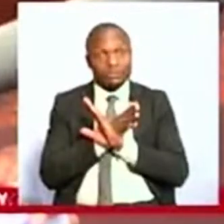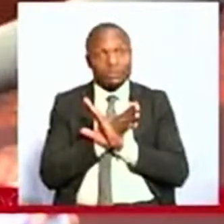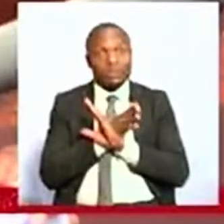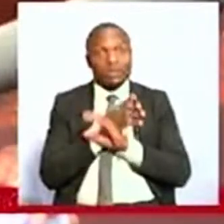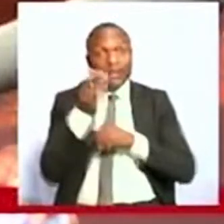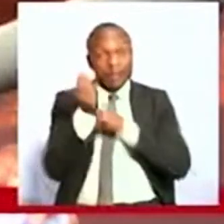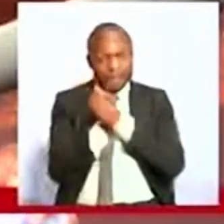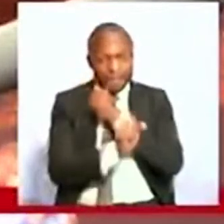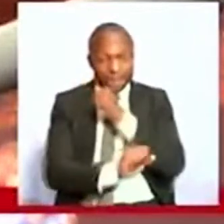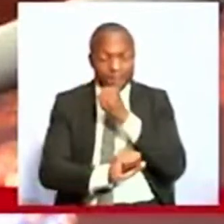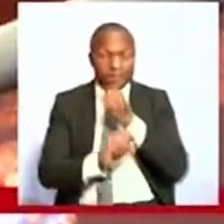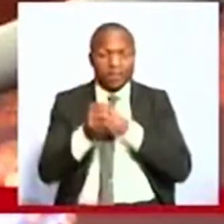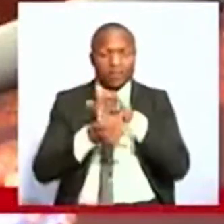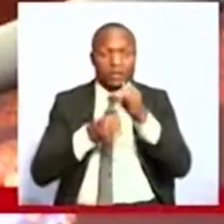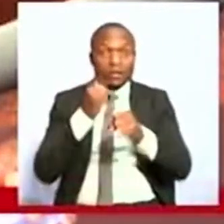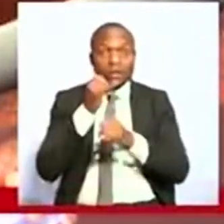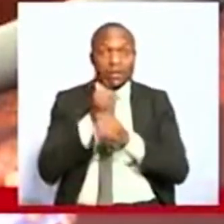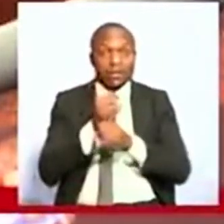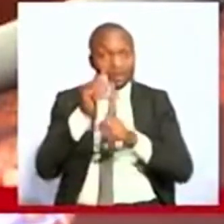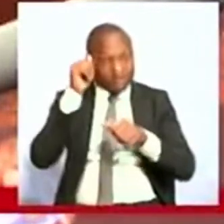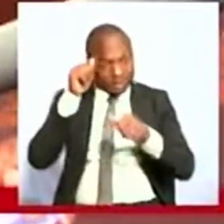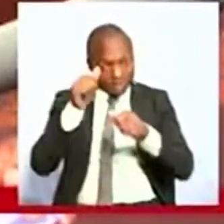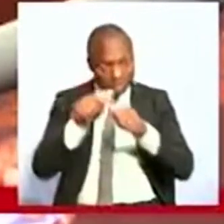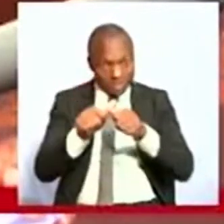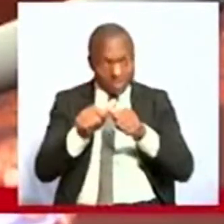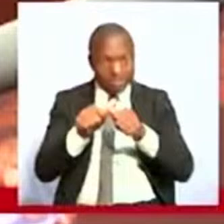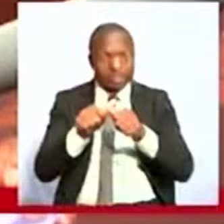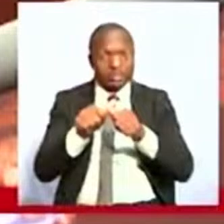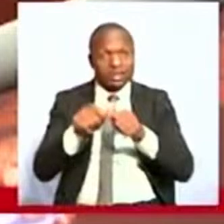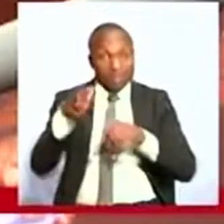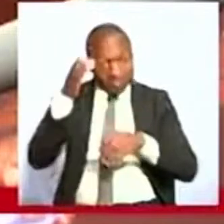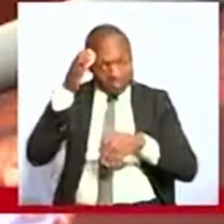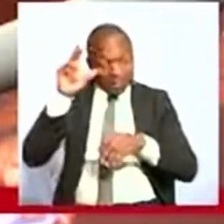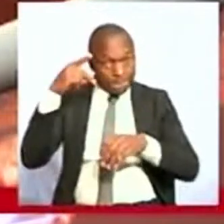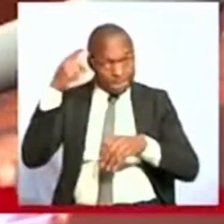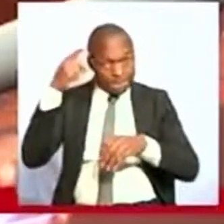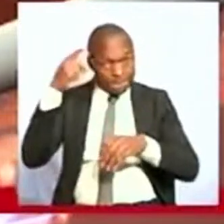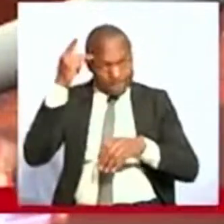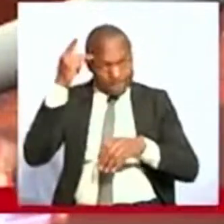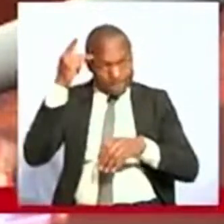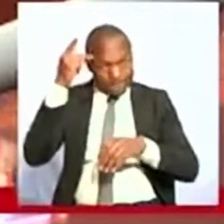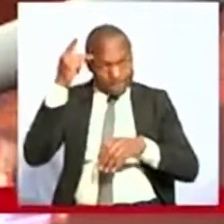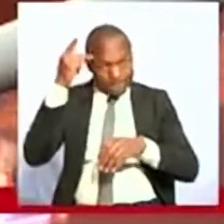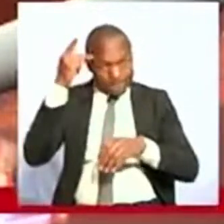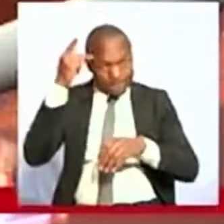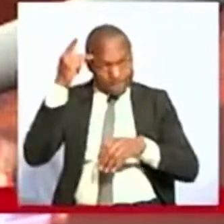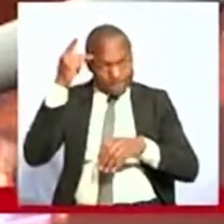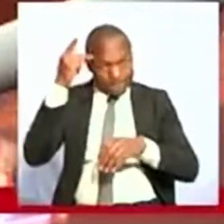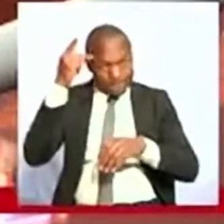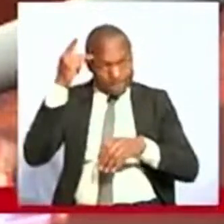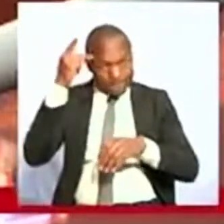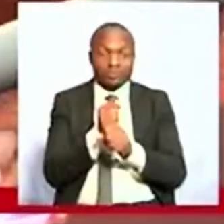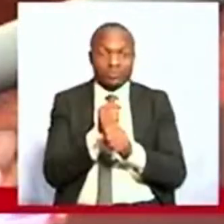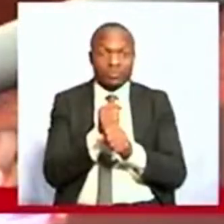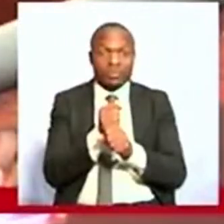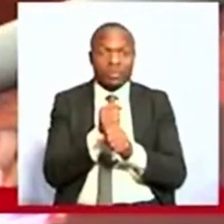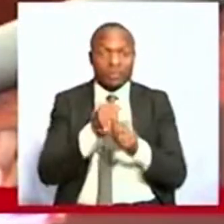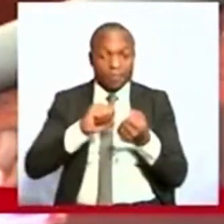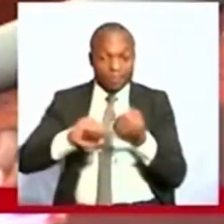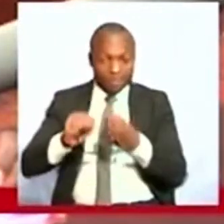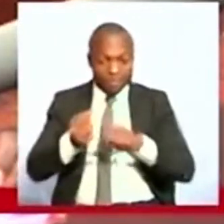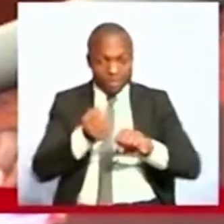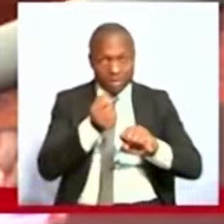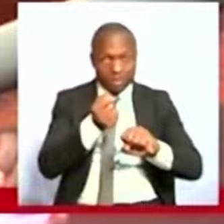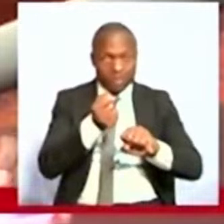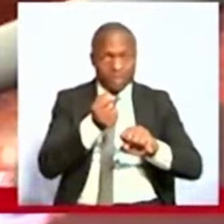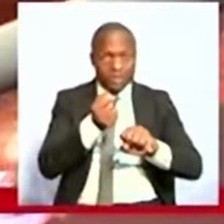the International Covenant on Civil and Political Rights, which makes specific provision for the protection of the right